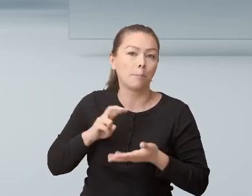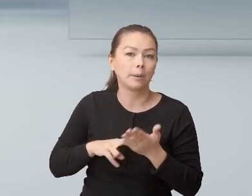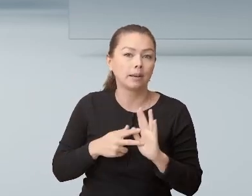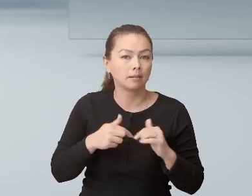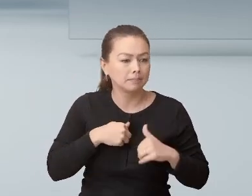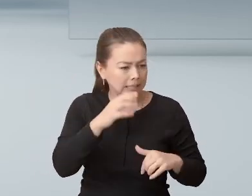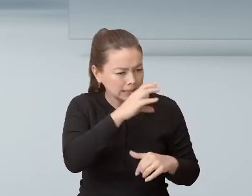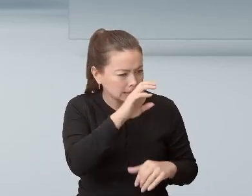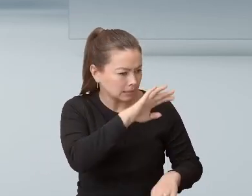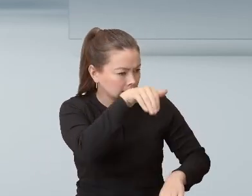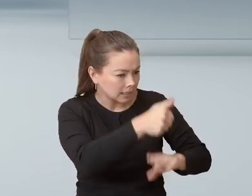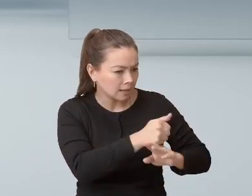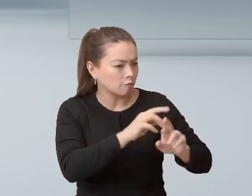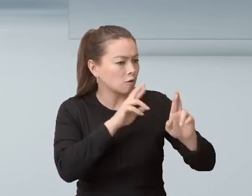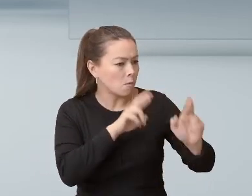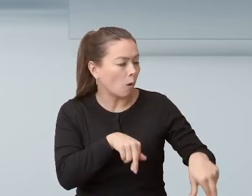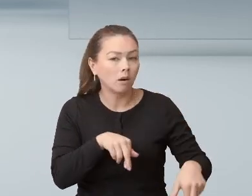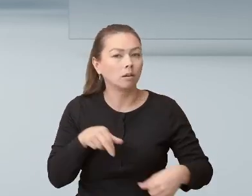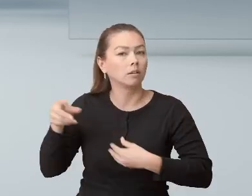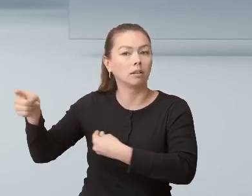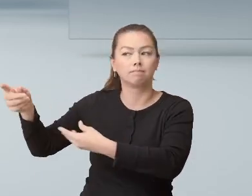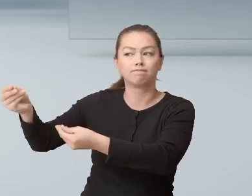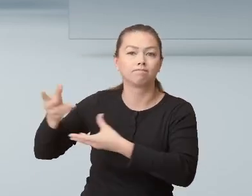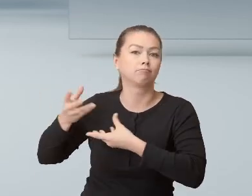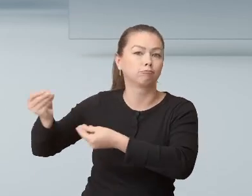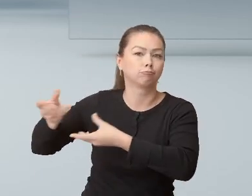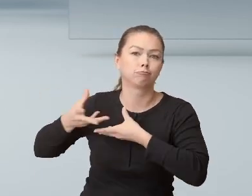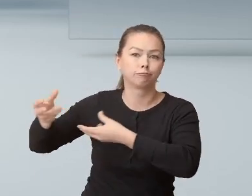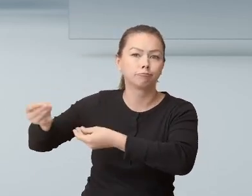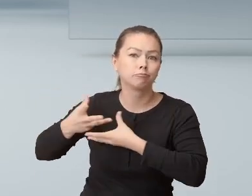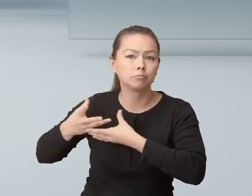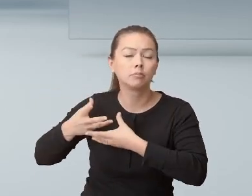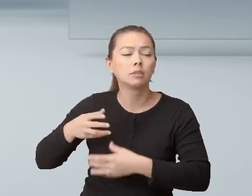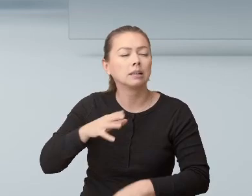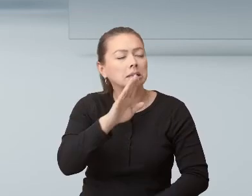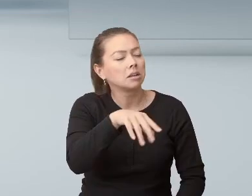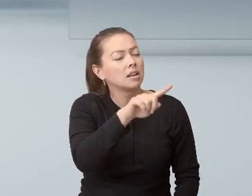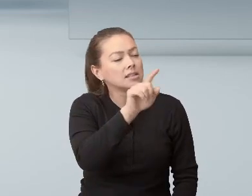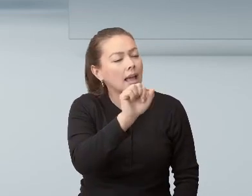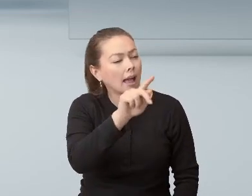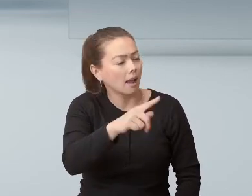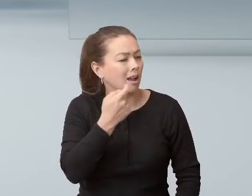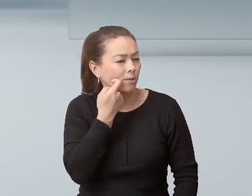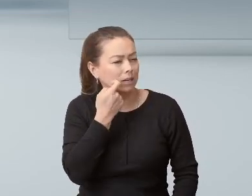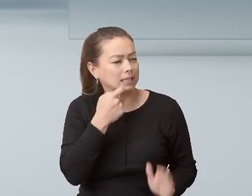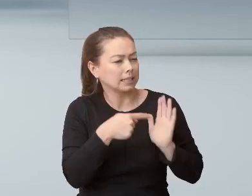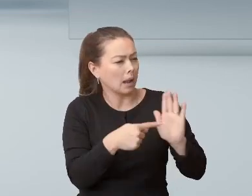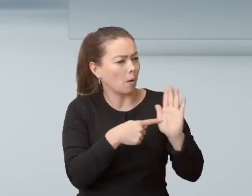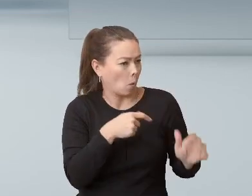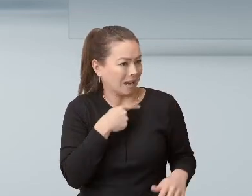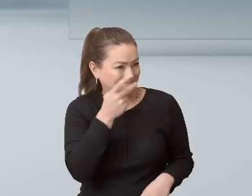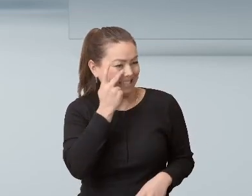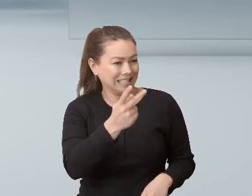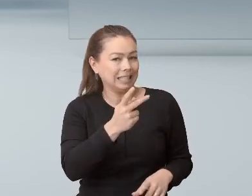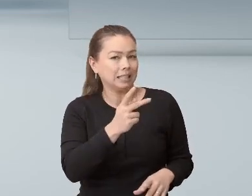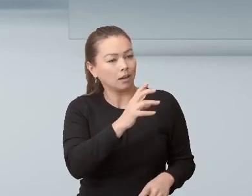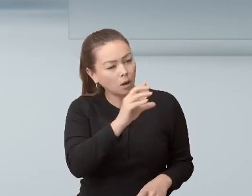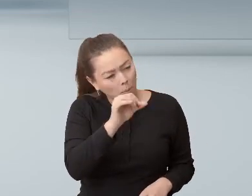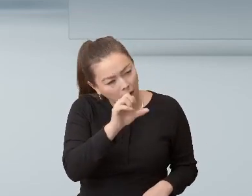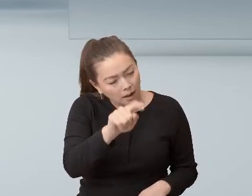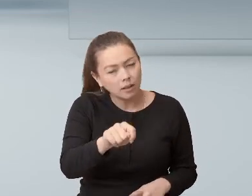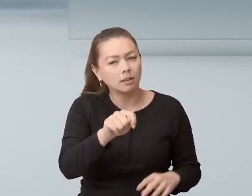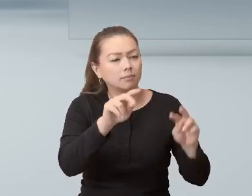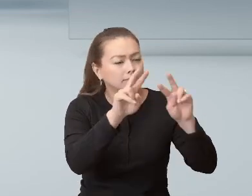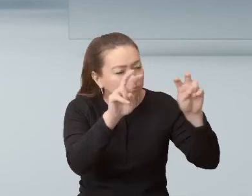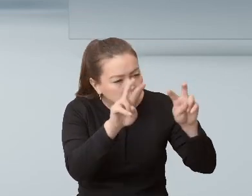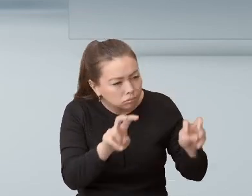And, Zach, I've seen recent demos where you've shown Copilot and analytics. How does being on a cloud platform help